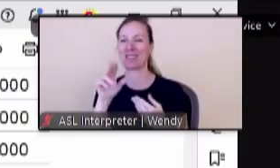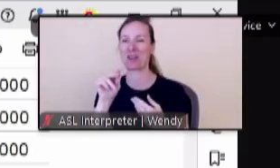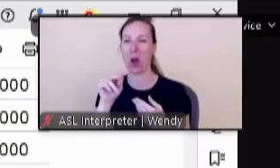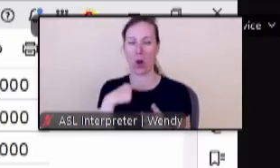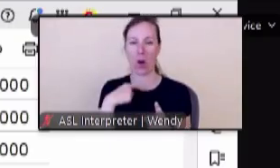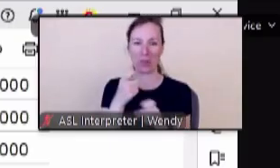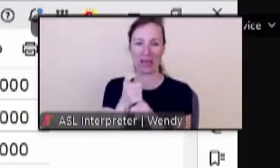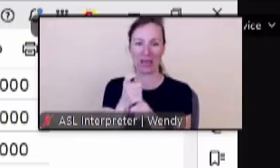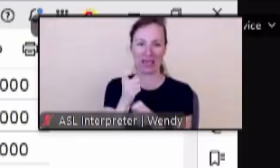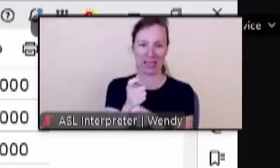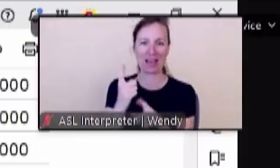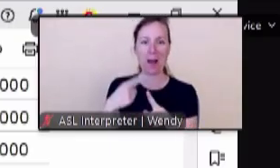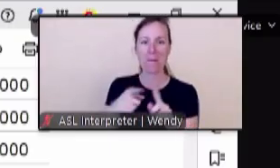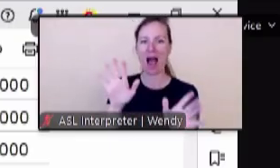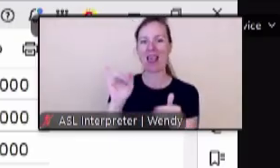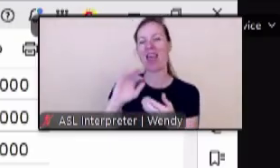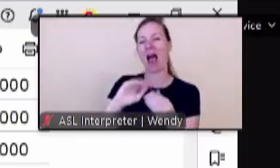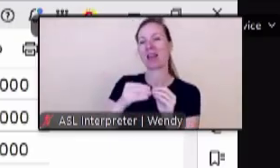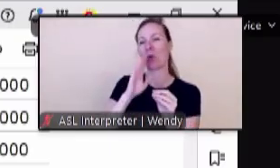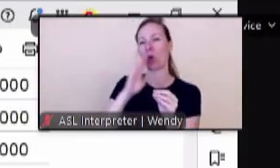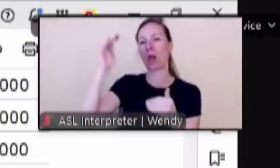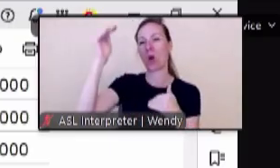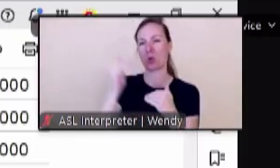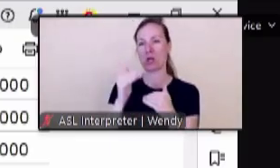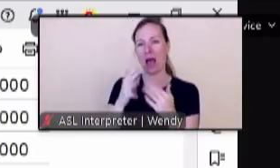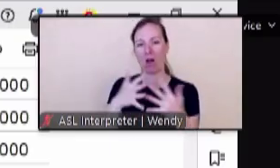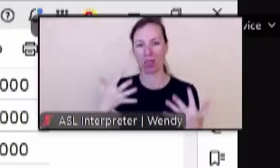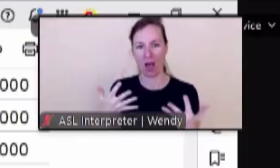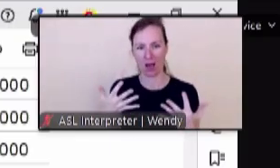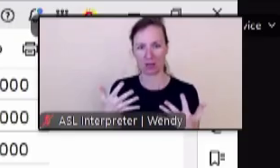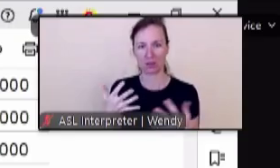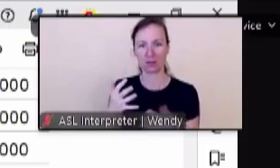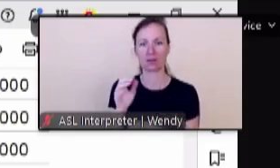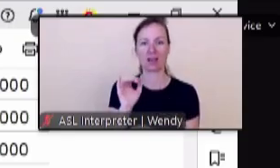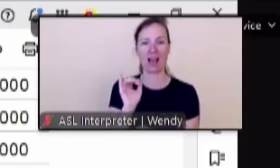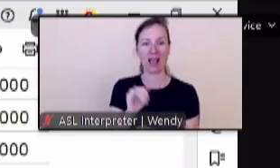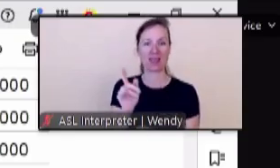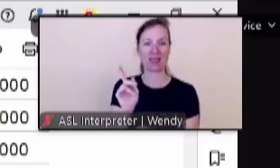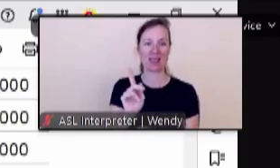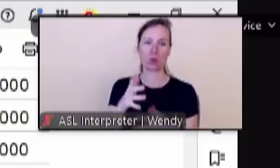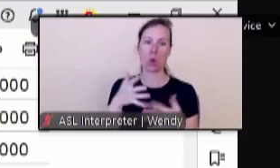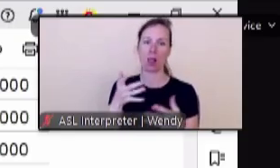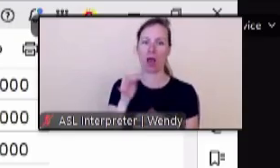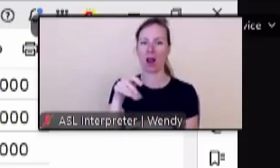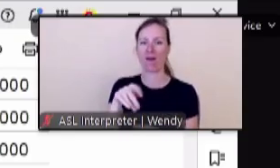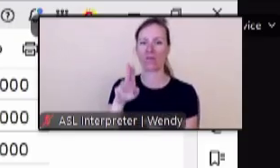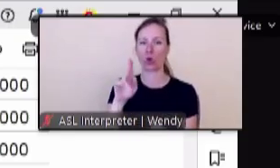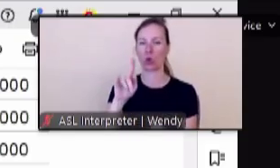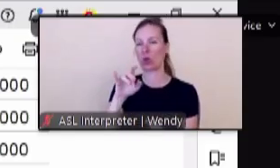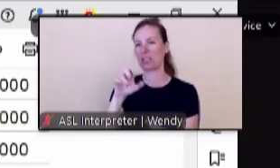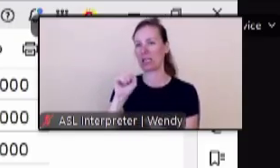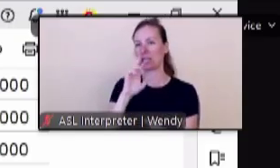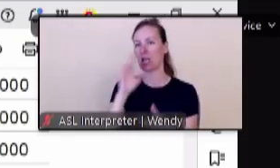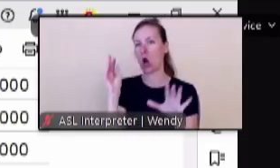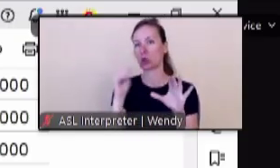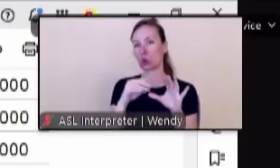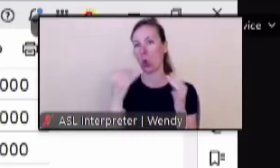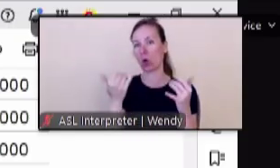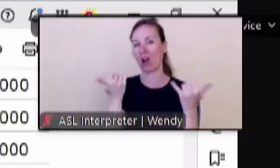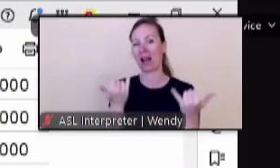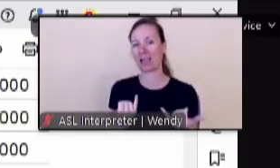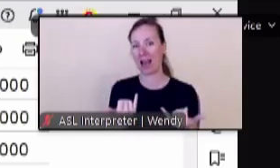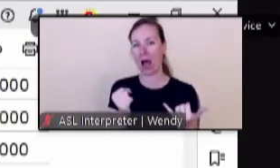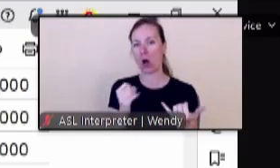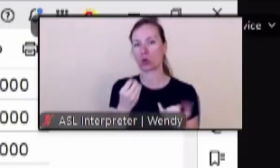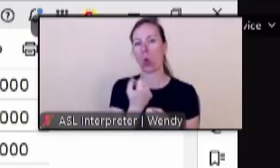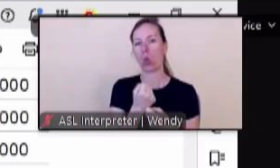are stored at right now. So we will make sure that every department pay their fair share.